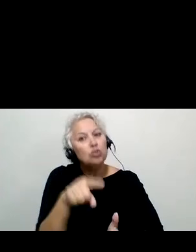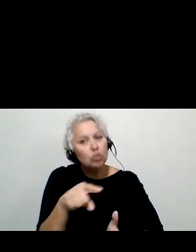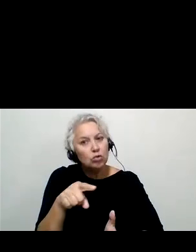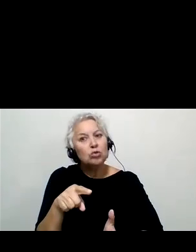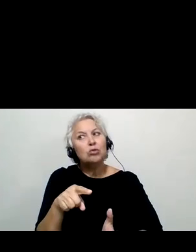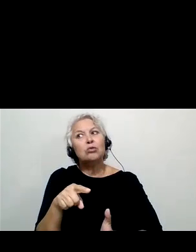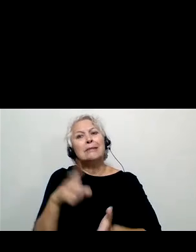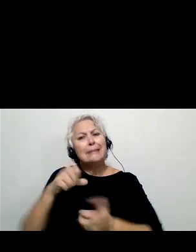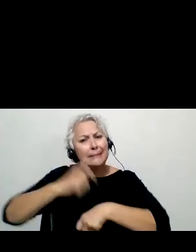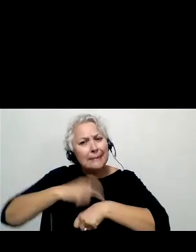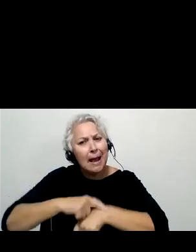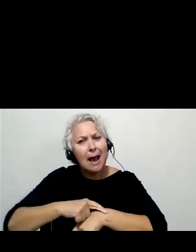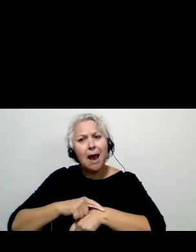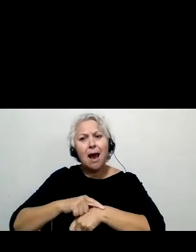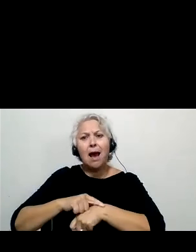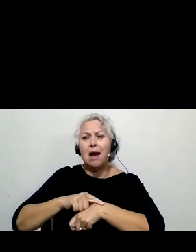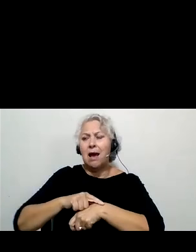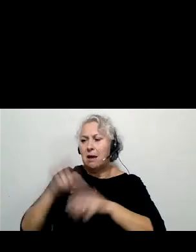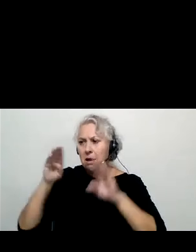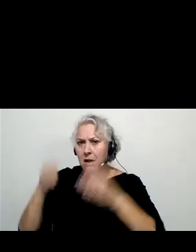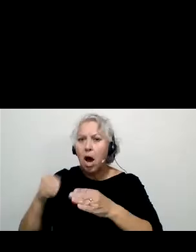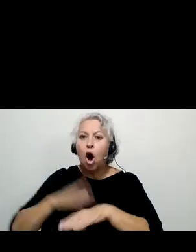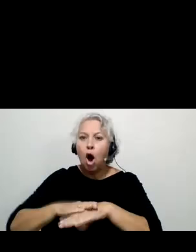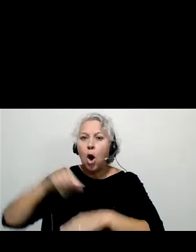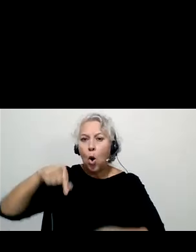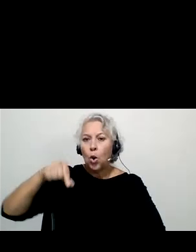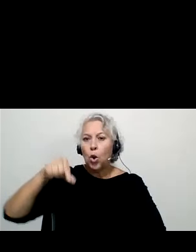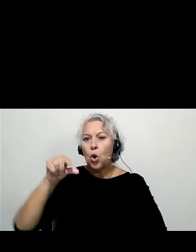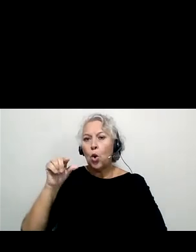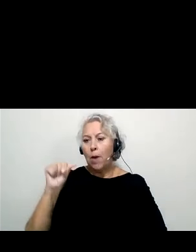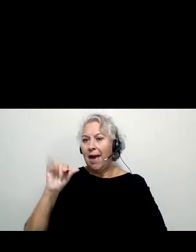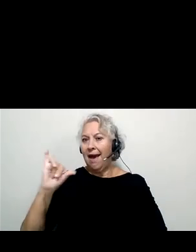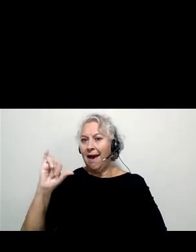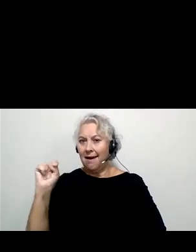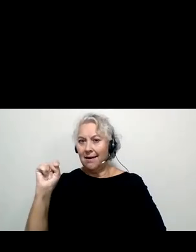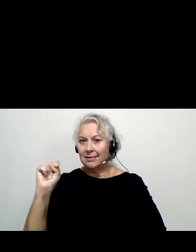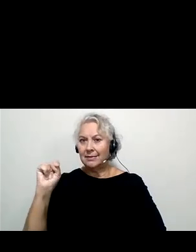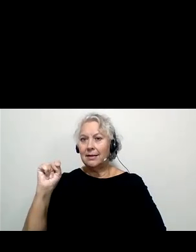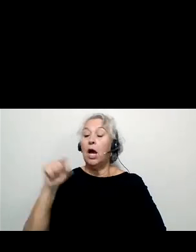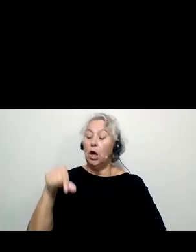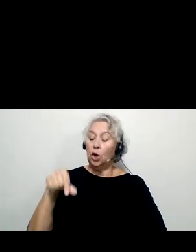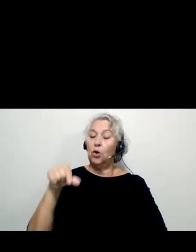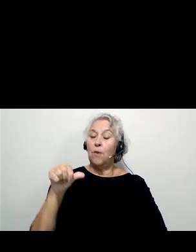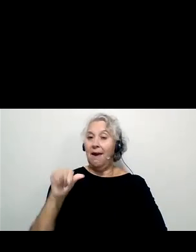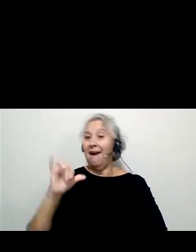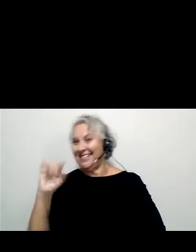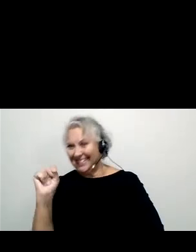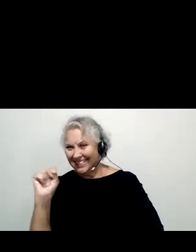take some time to spend on the QUIET website, which is listed on the screen, and it is